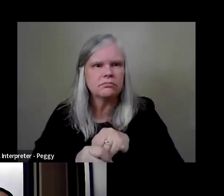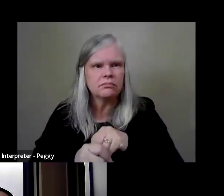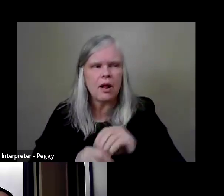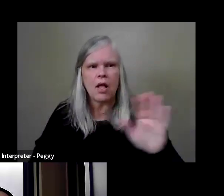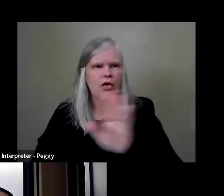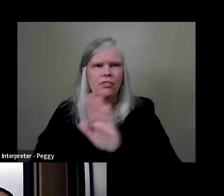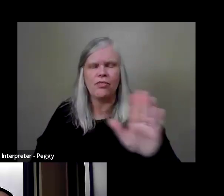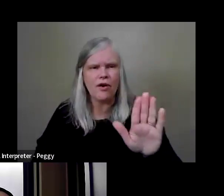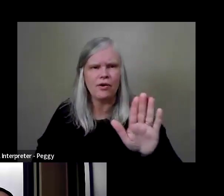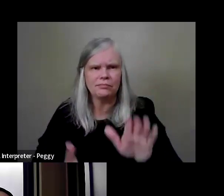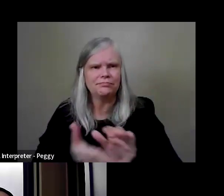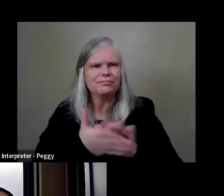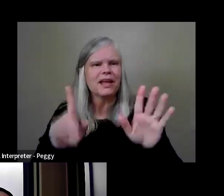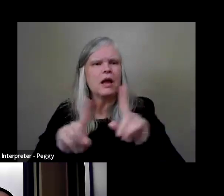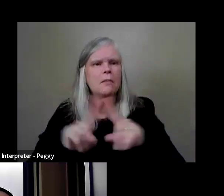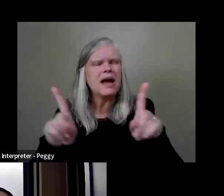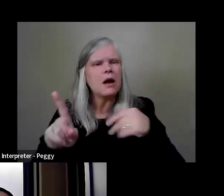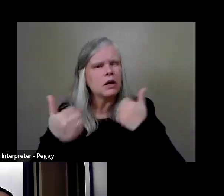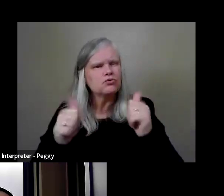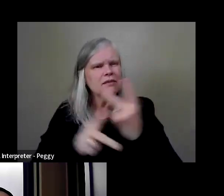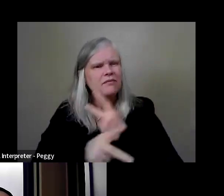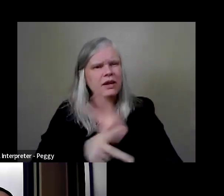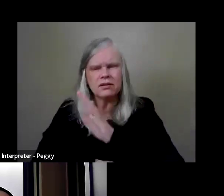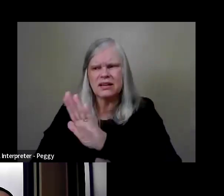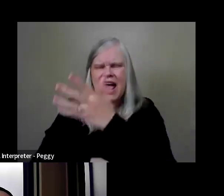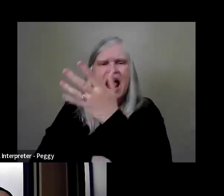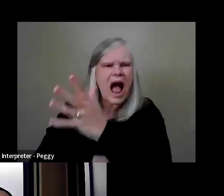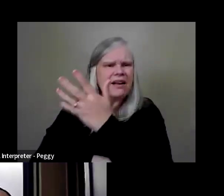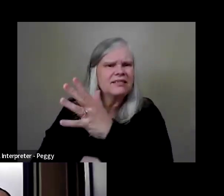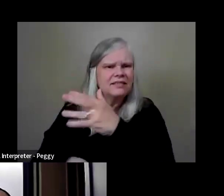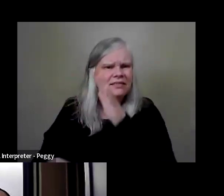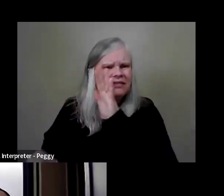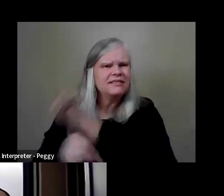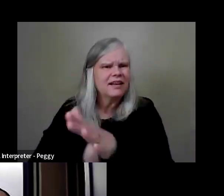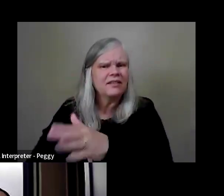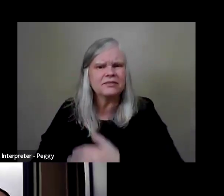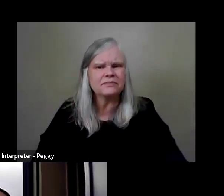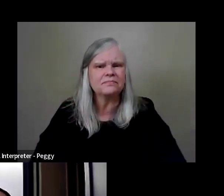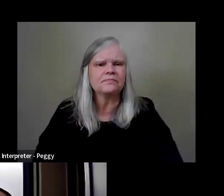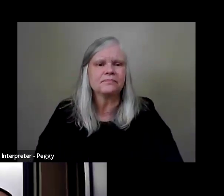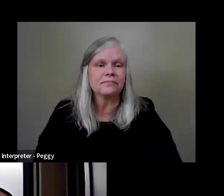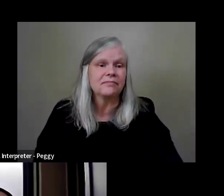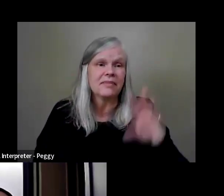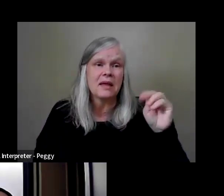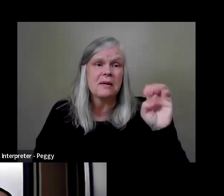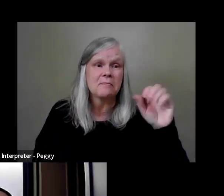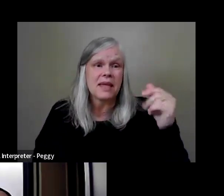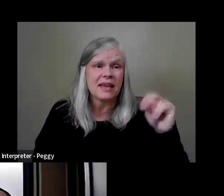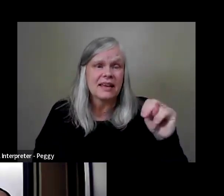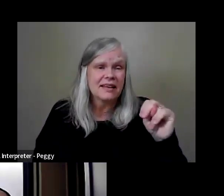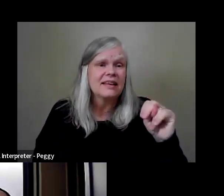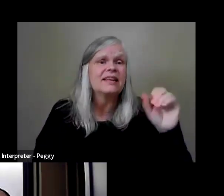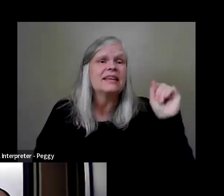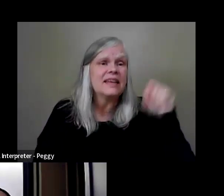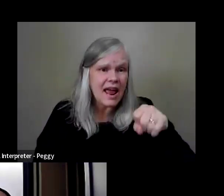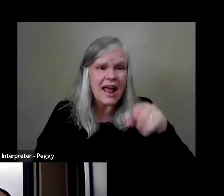their family dynamics, but I just want to figure out a way to tell them to knock it off. Mhm. Yeah, that is